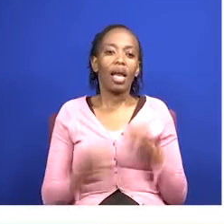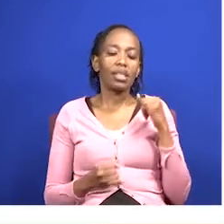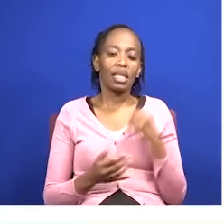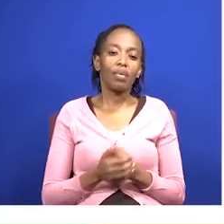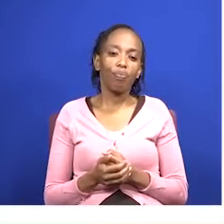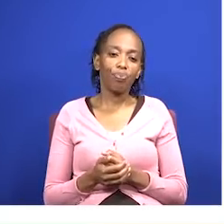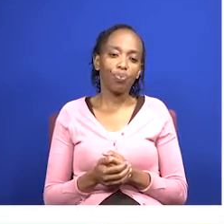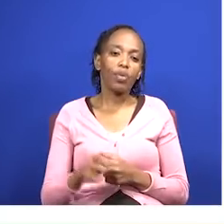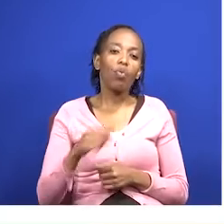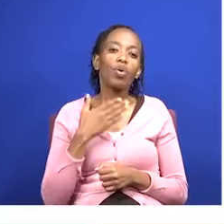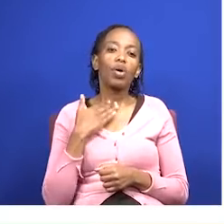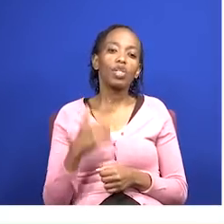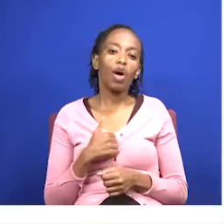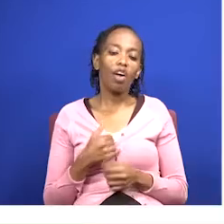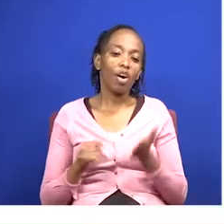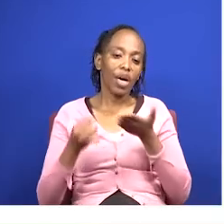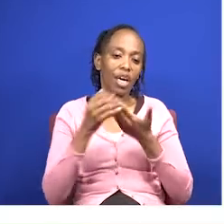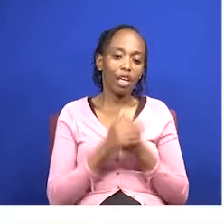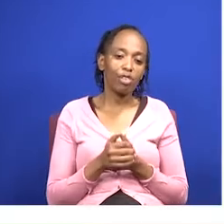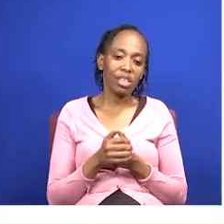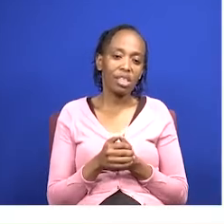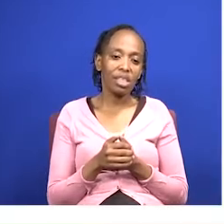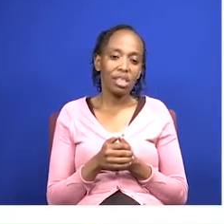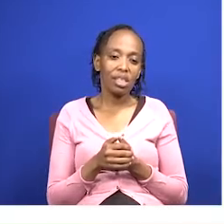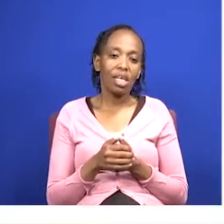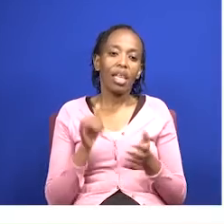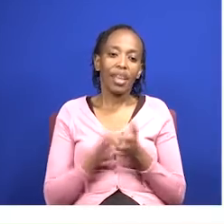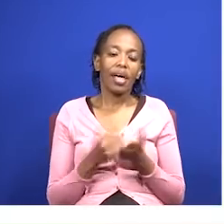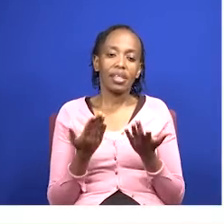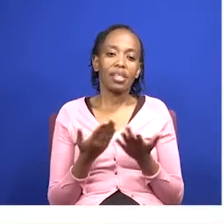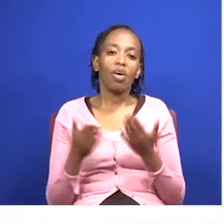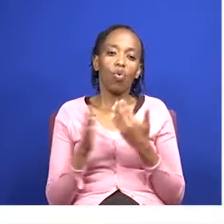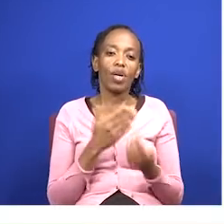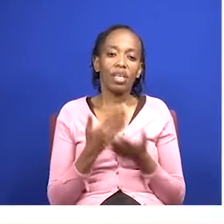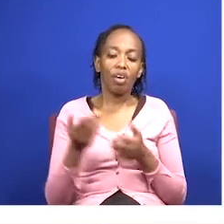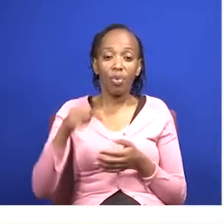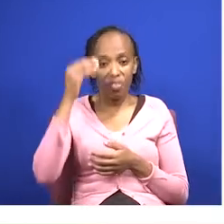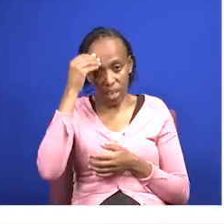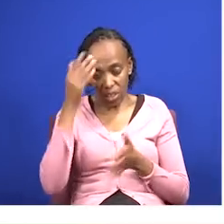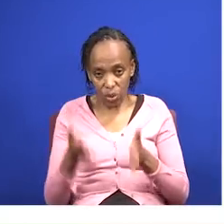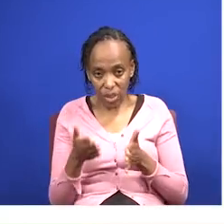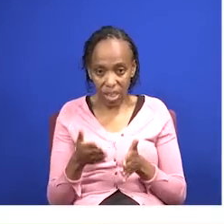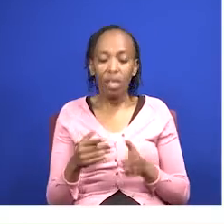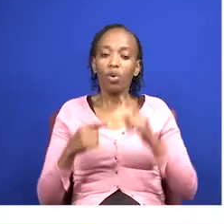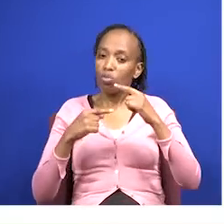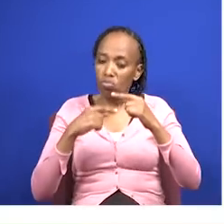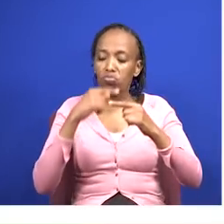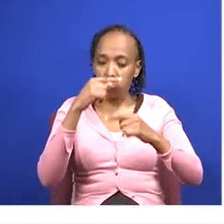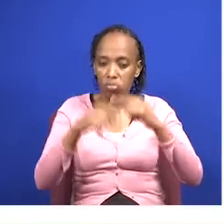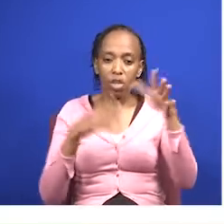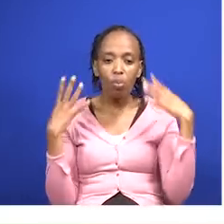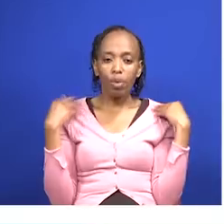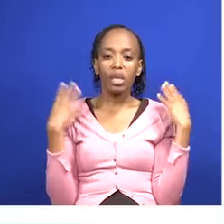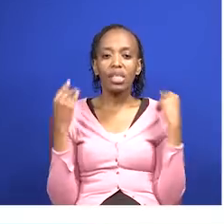And lastly, we want to have our craft so that whatever we've learned today, we'll keep